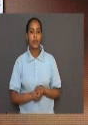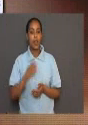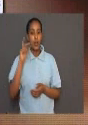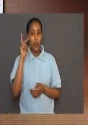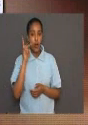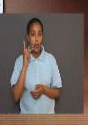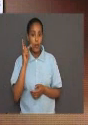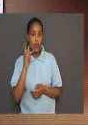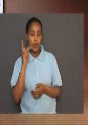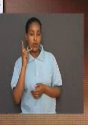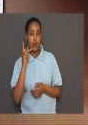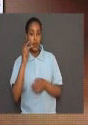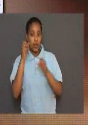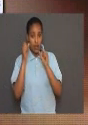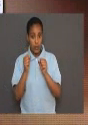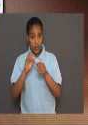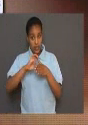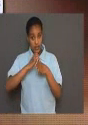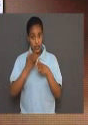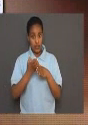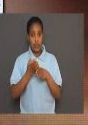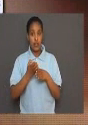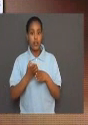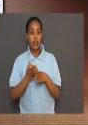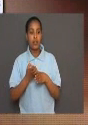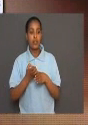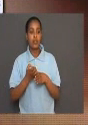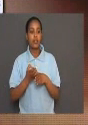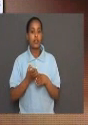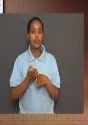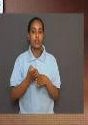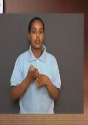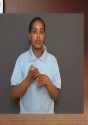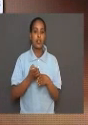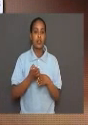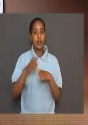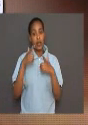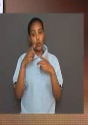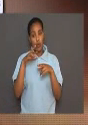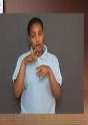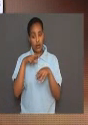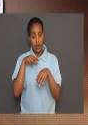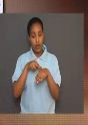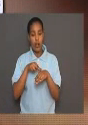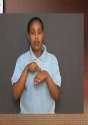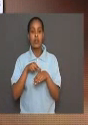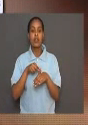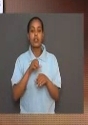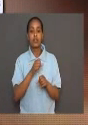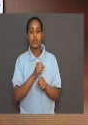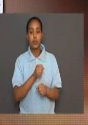polymer can be called either random or regular, depending on